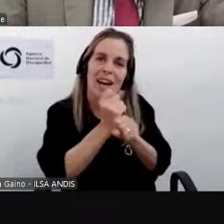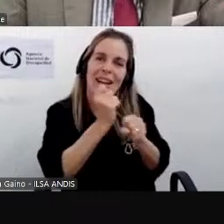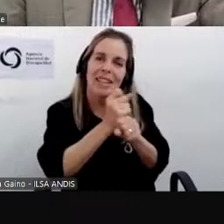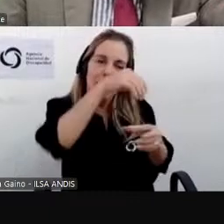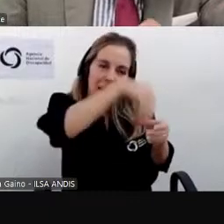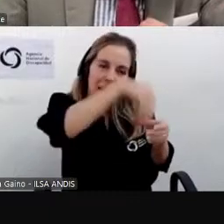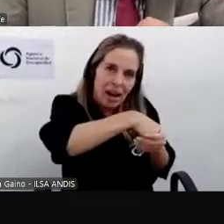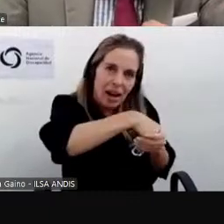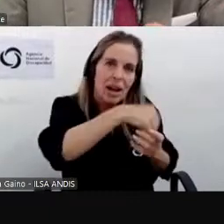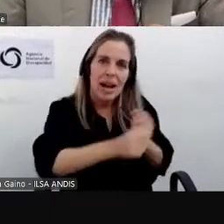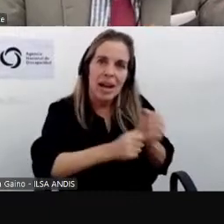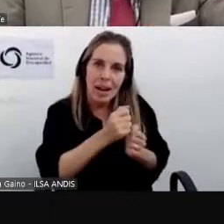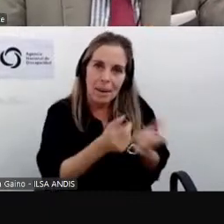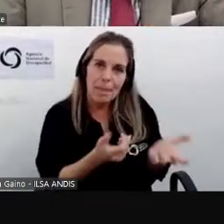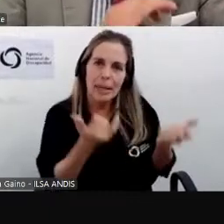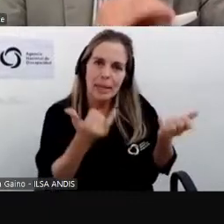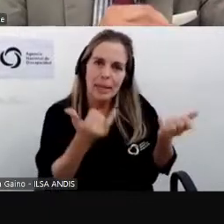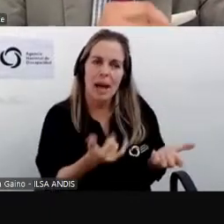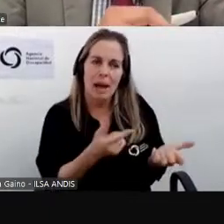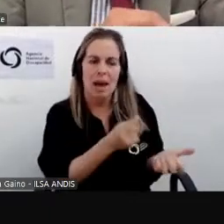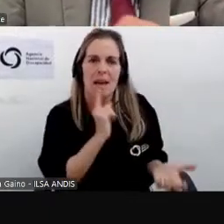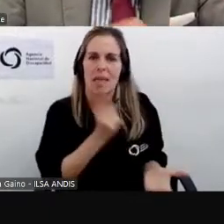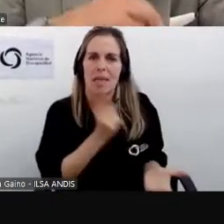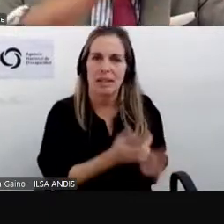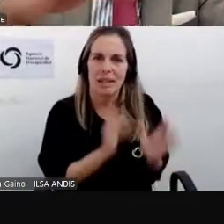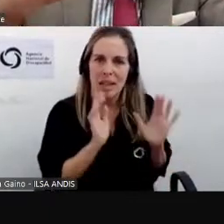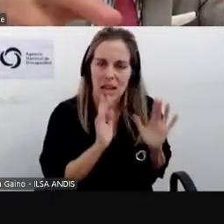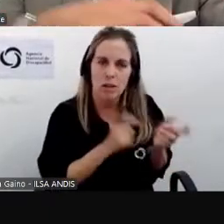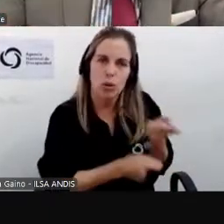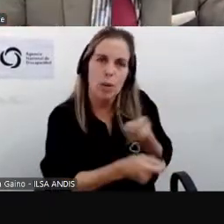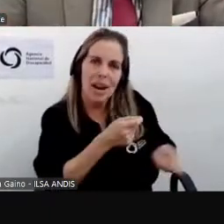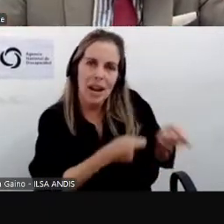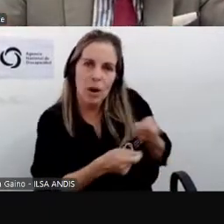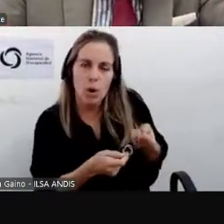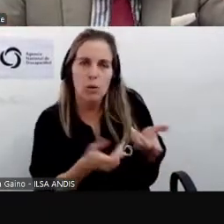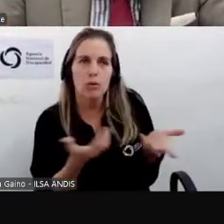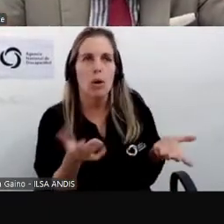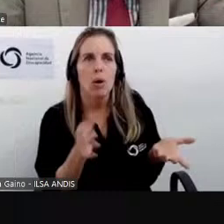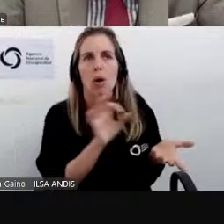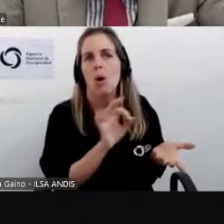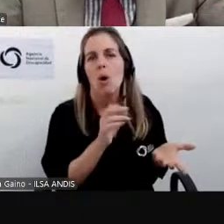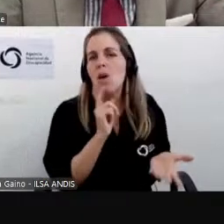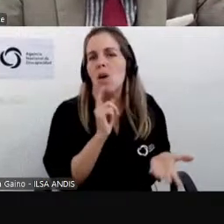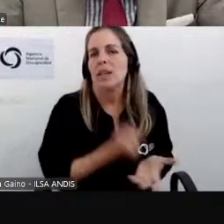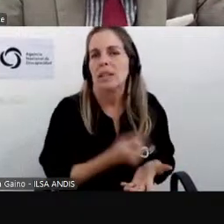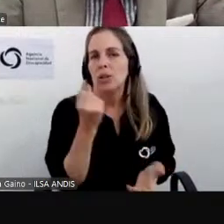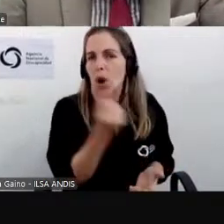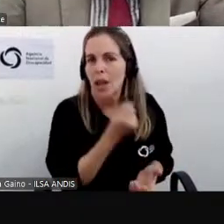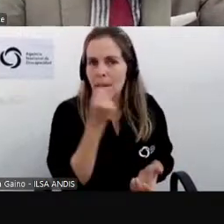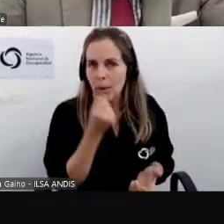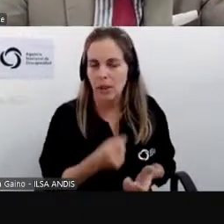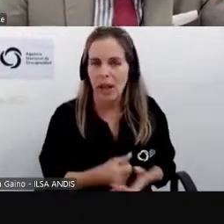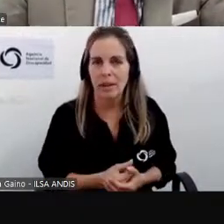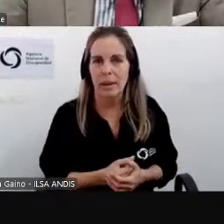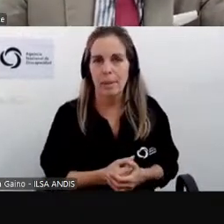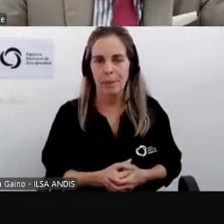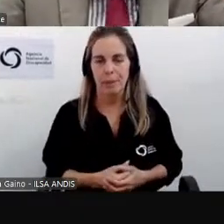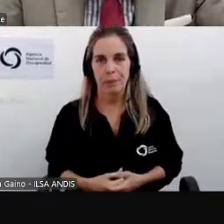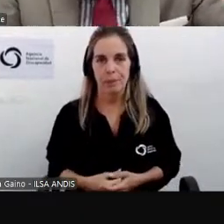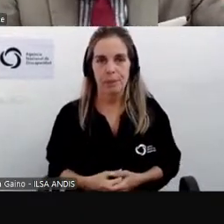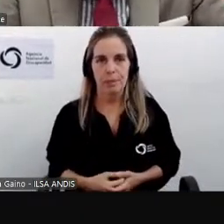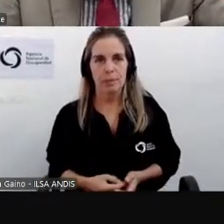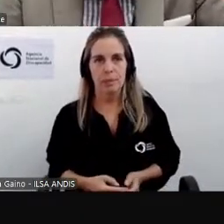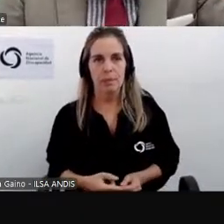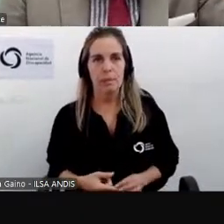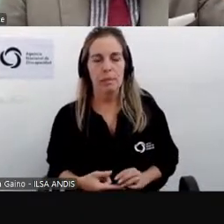the individuals involved in the decision-making process of the company, or who are